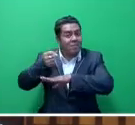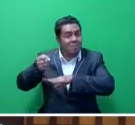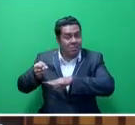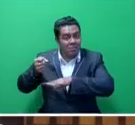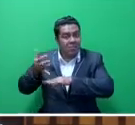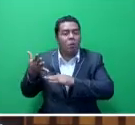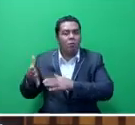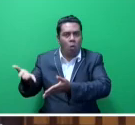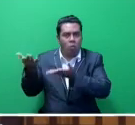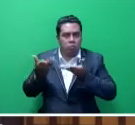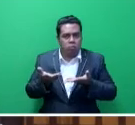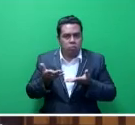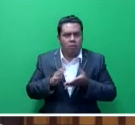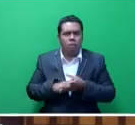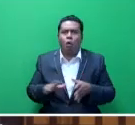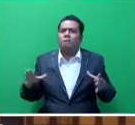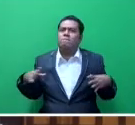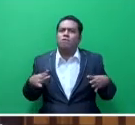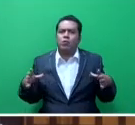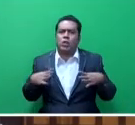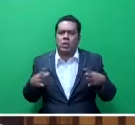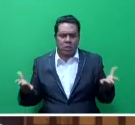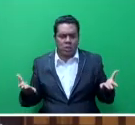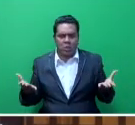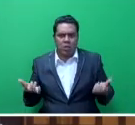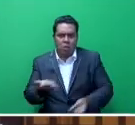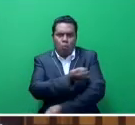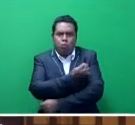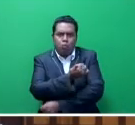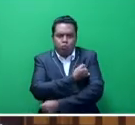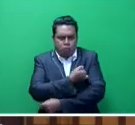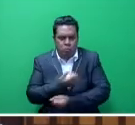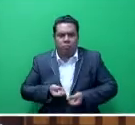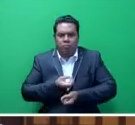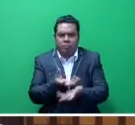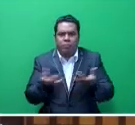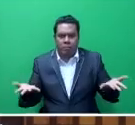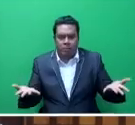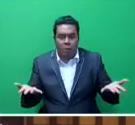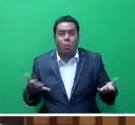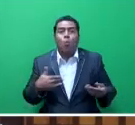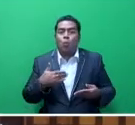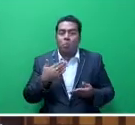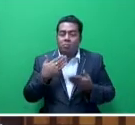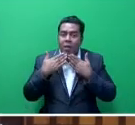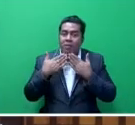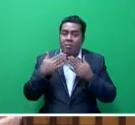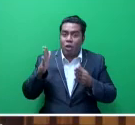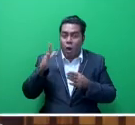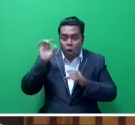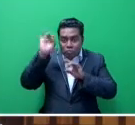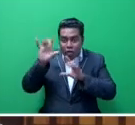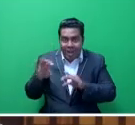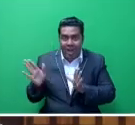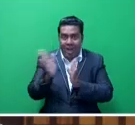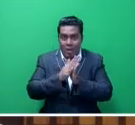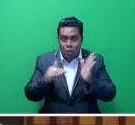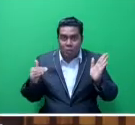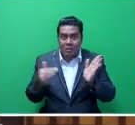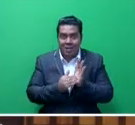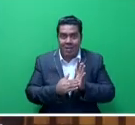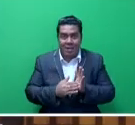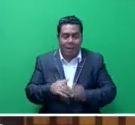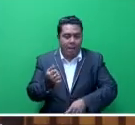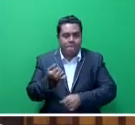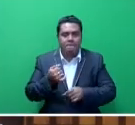expedite our access to free vaccines for our people. Australian and New Zealand medical teams, who the Honourable Prime Minister welcomed